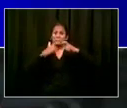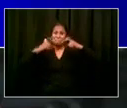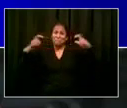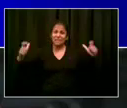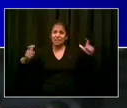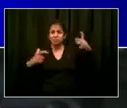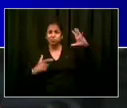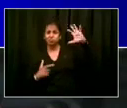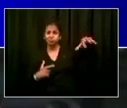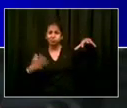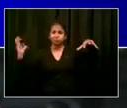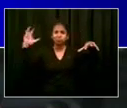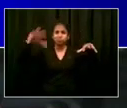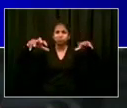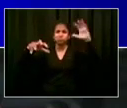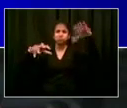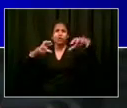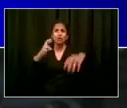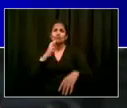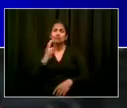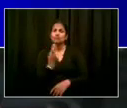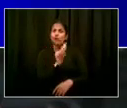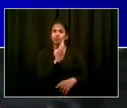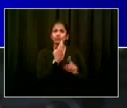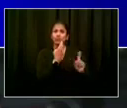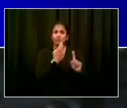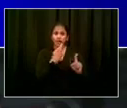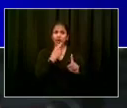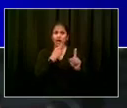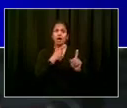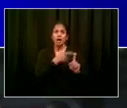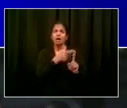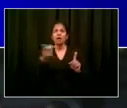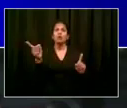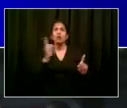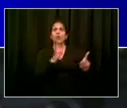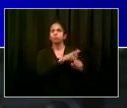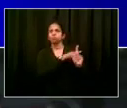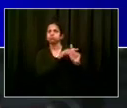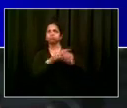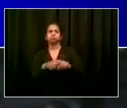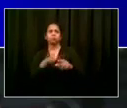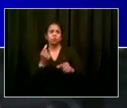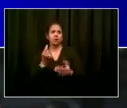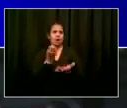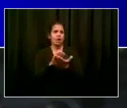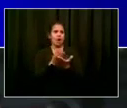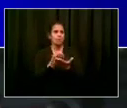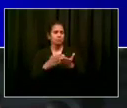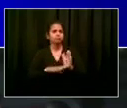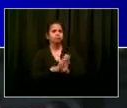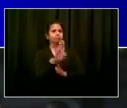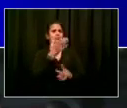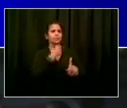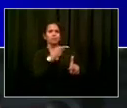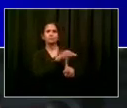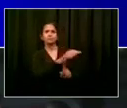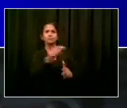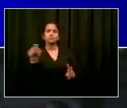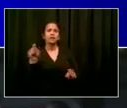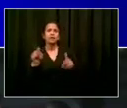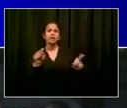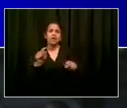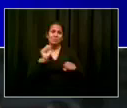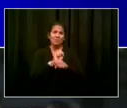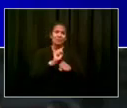Also, businesses built by people who work so hard to create them, and an industry that employs hundreds of thousands of New Yorkers.